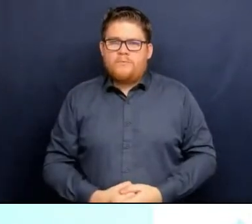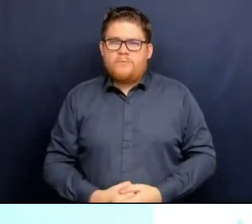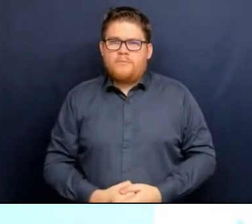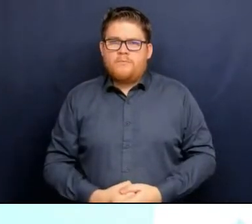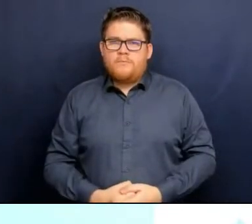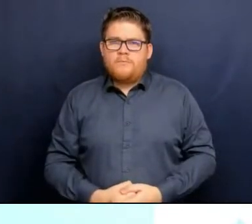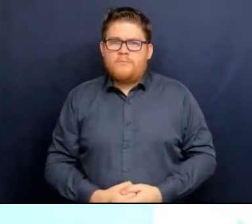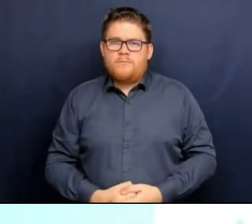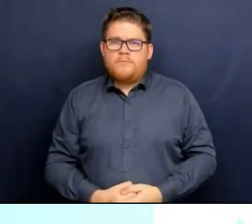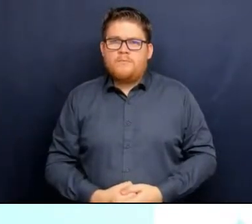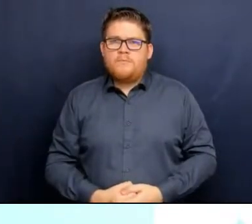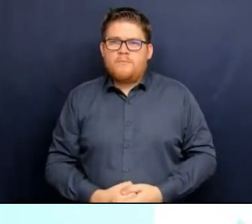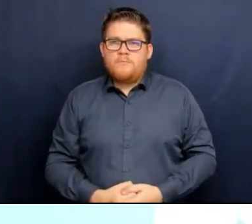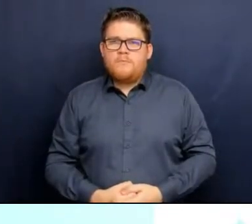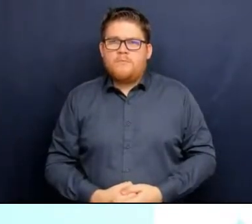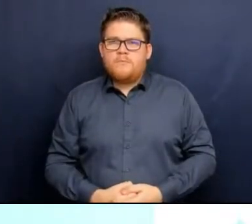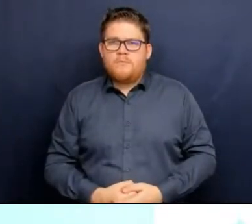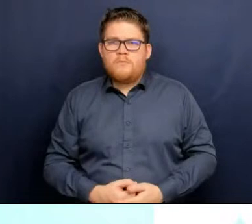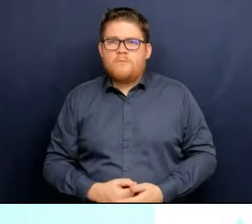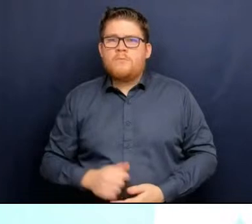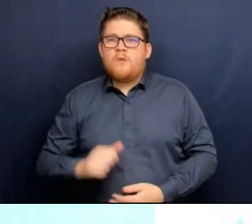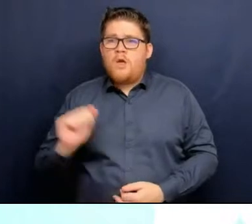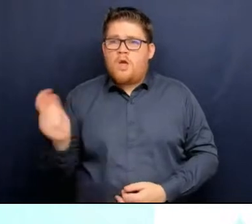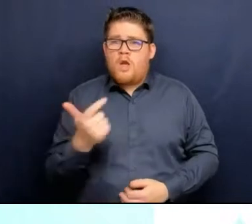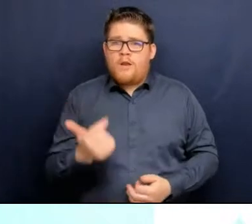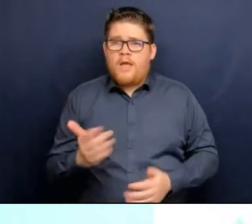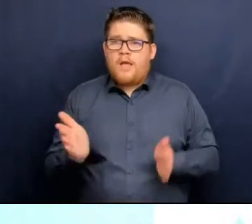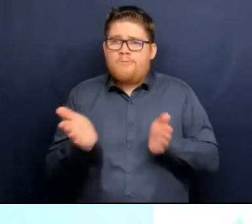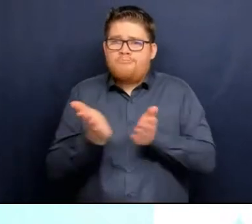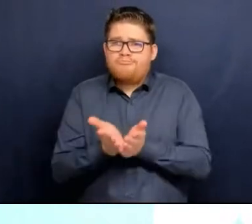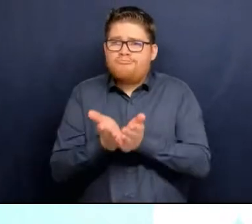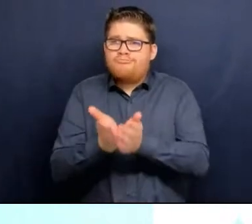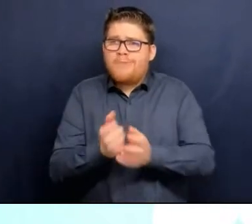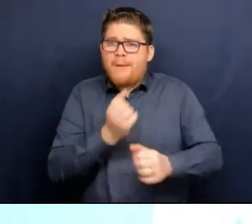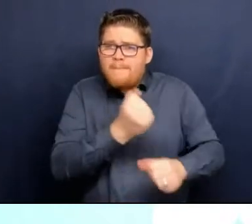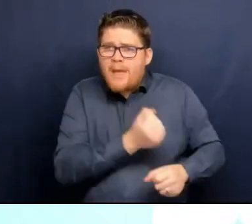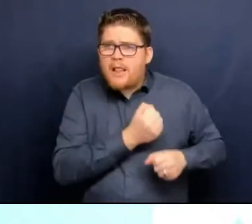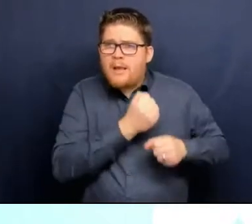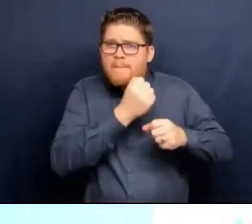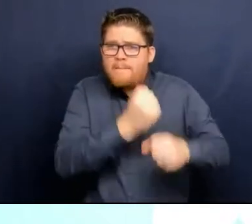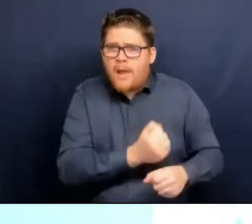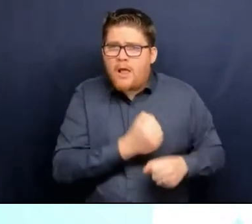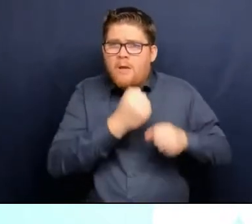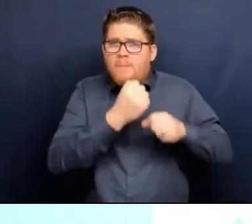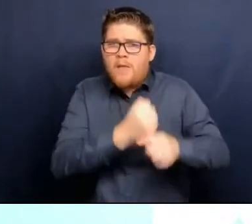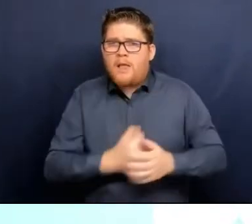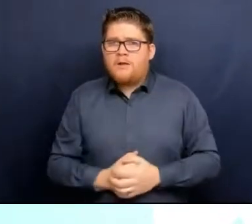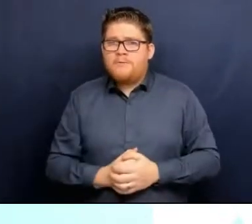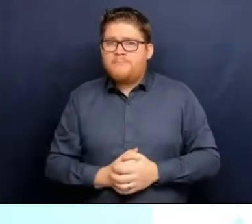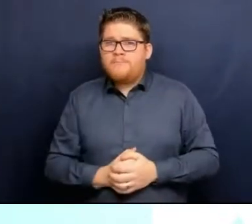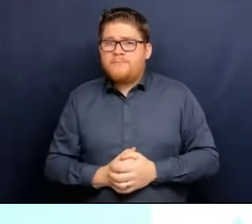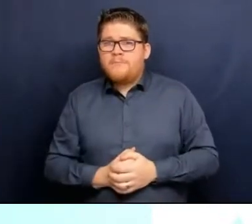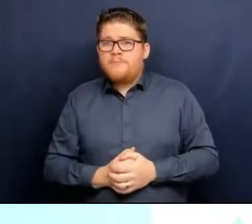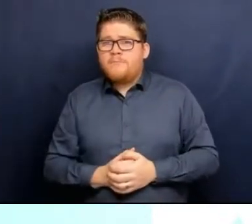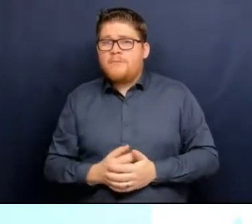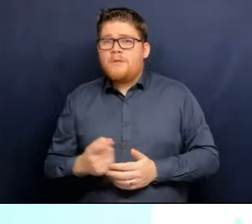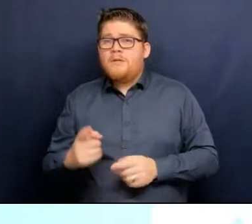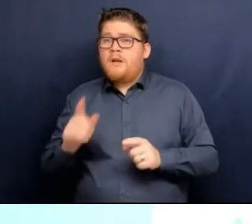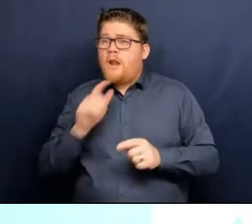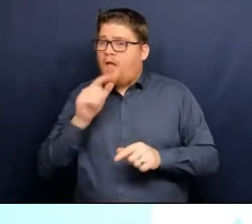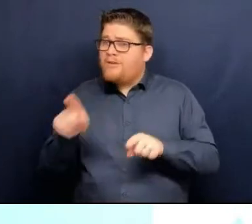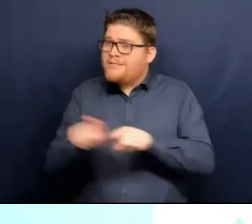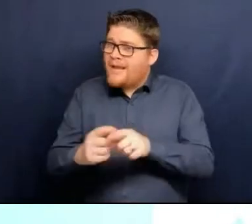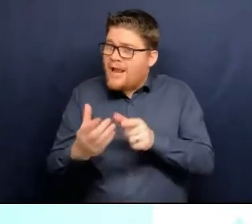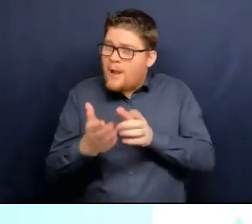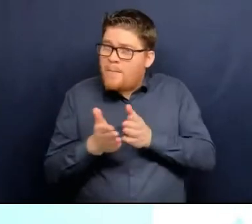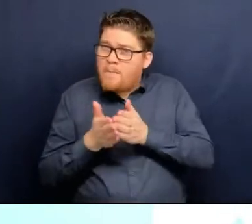together. Sometimes we're not all in the same canoe, but we're all paddling together. What we want to see as a government, what we want to see as a